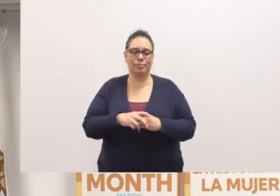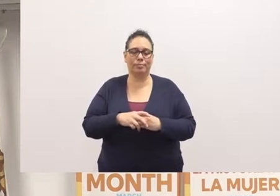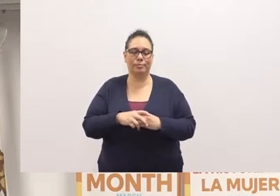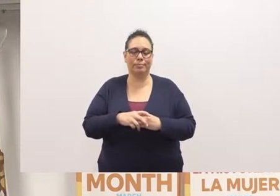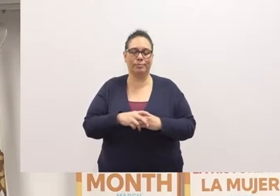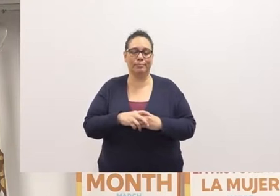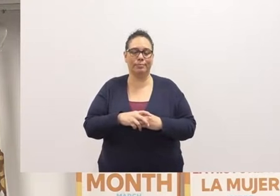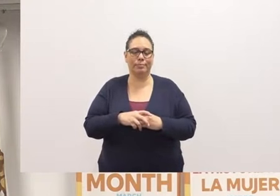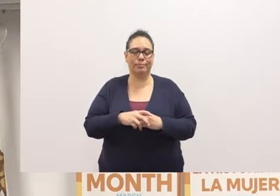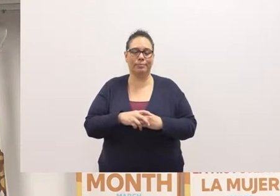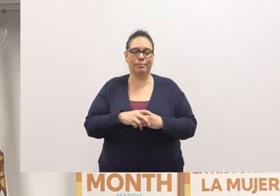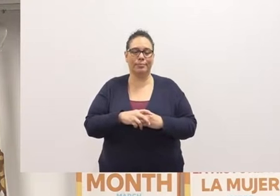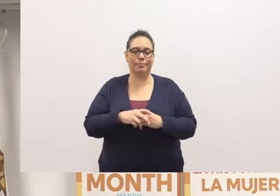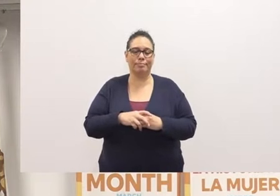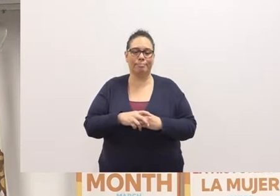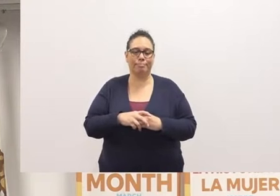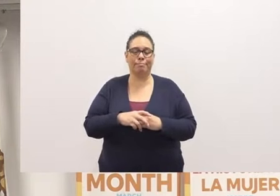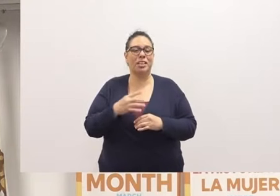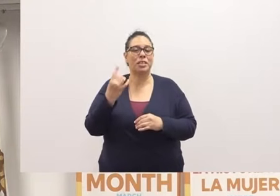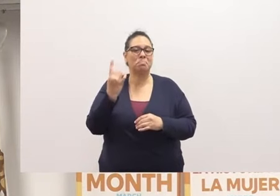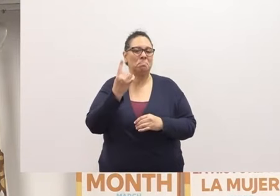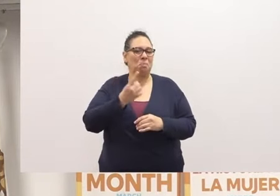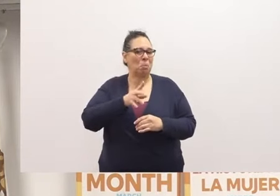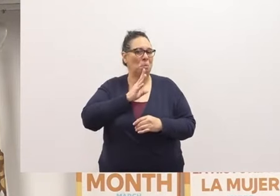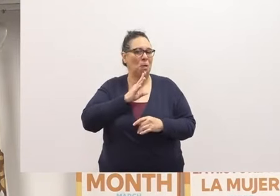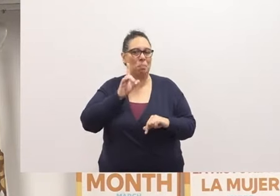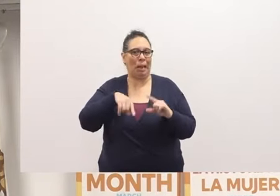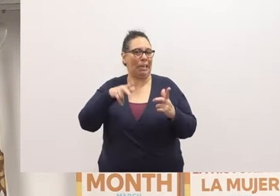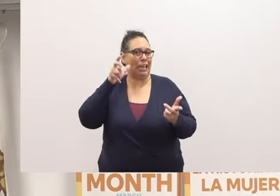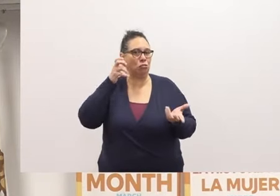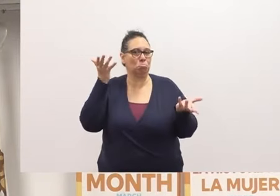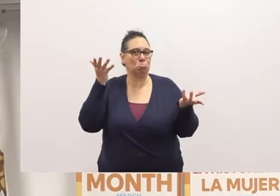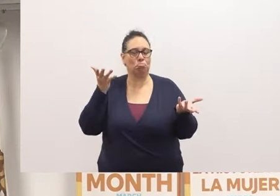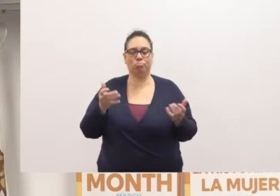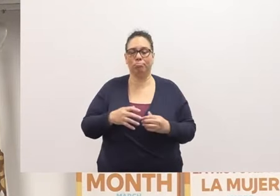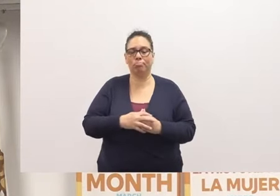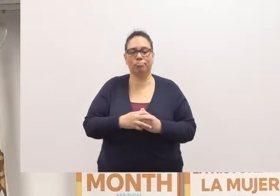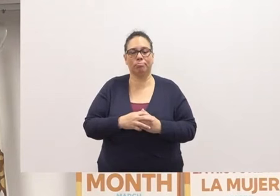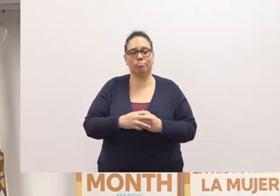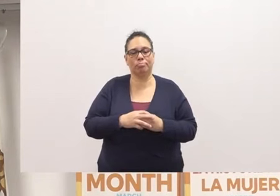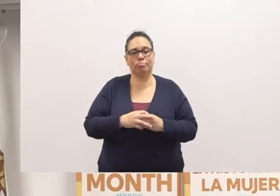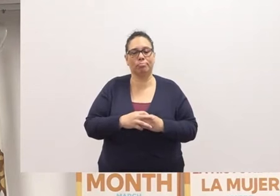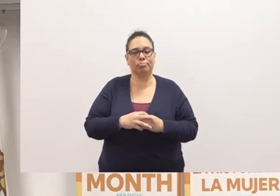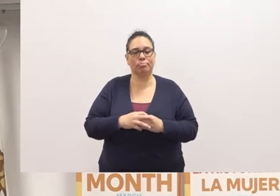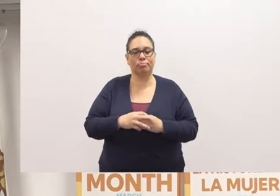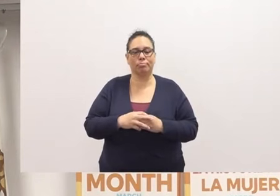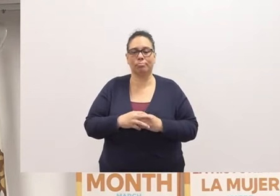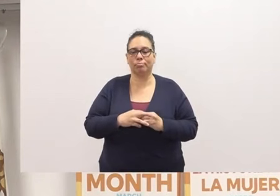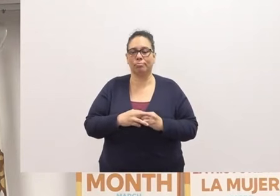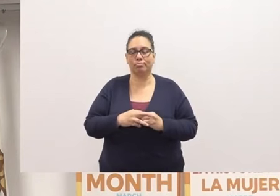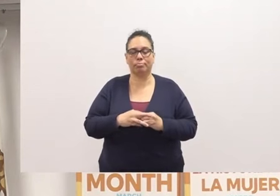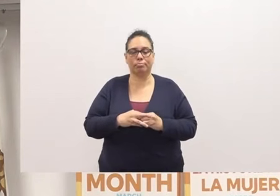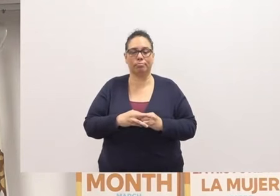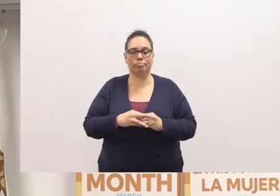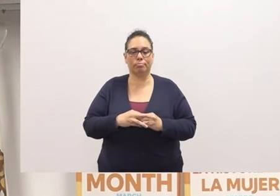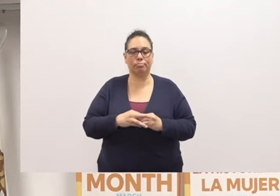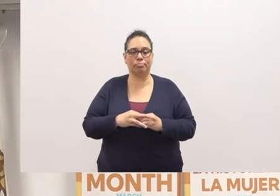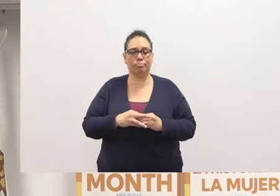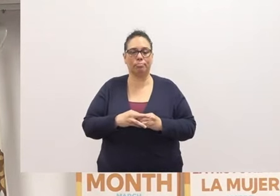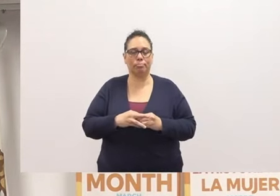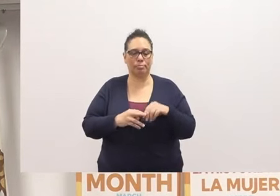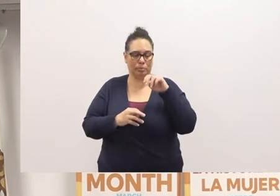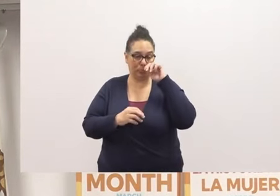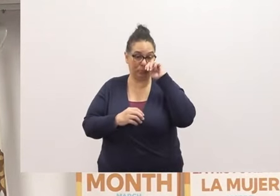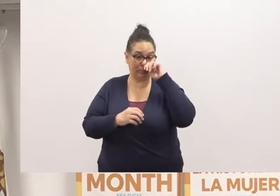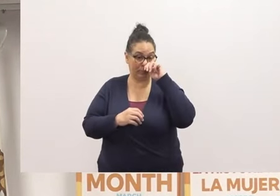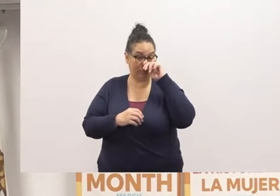tutor.com in January that had huge usage at the middle school level for that program, specifically in